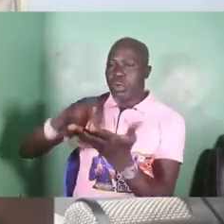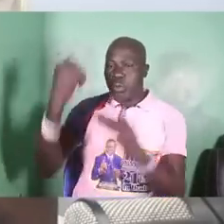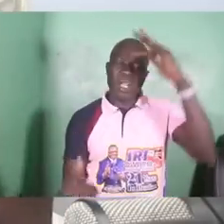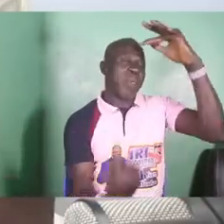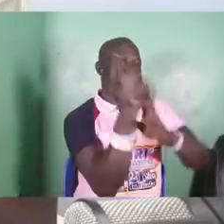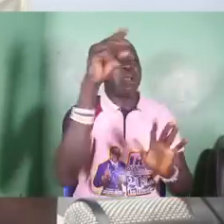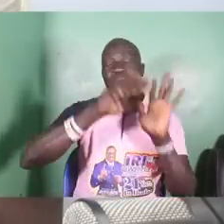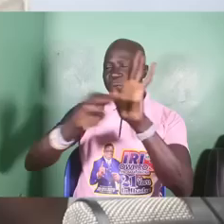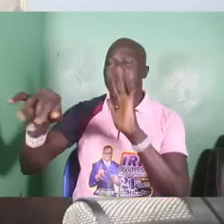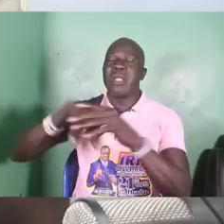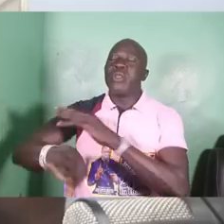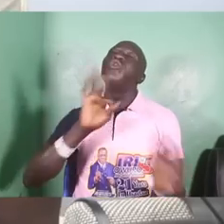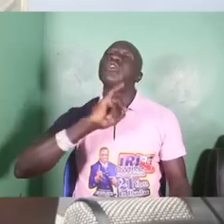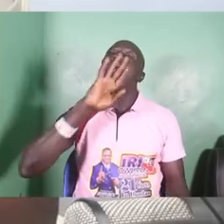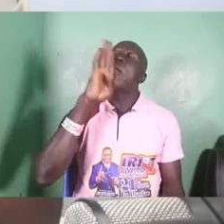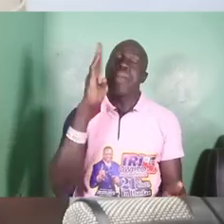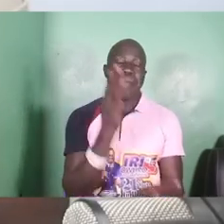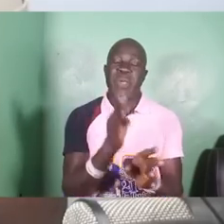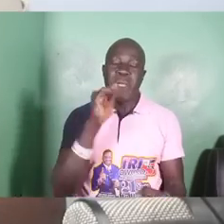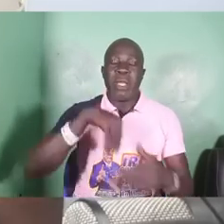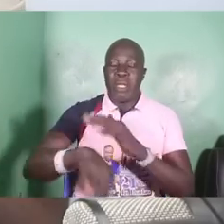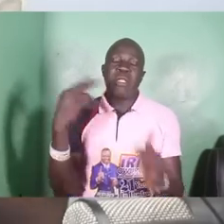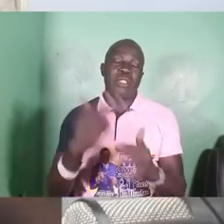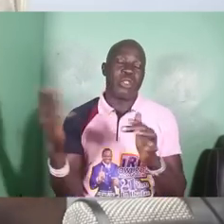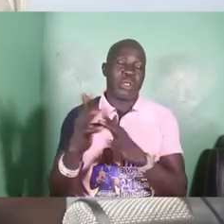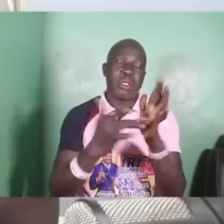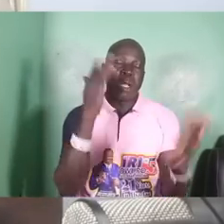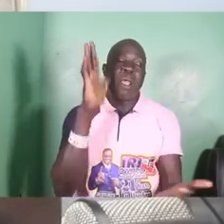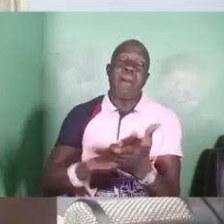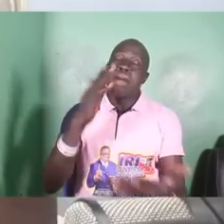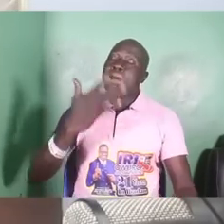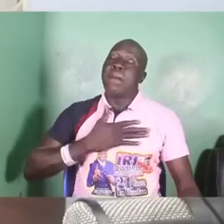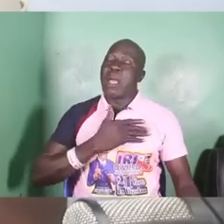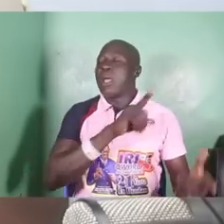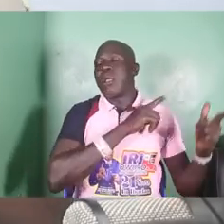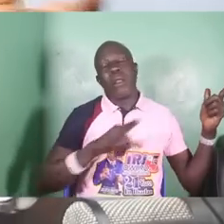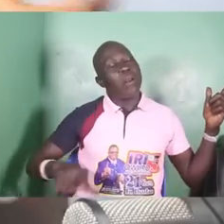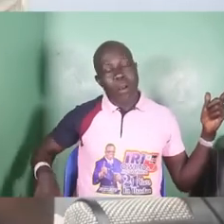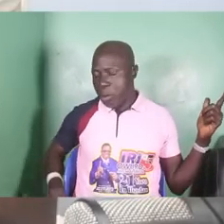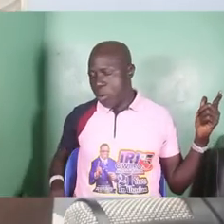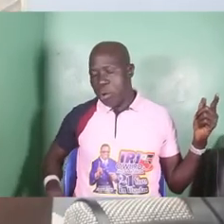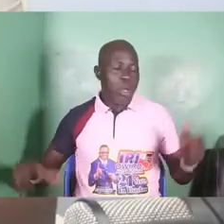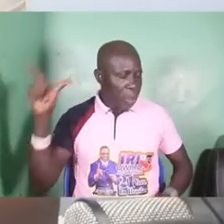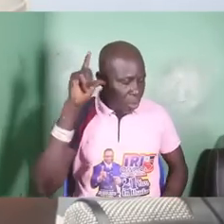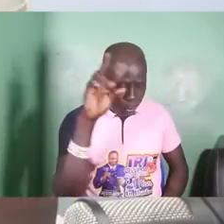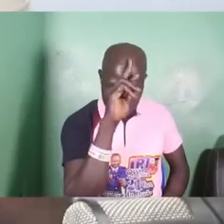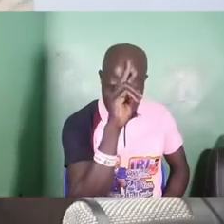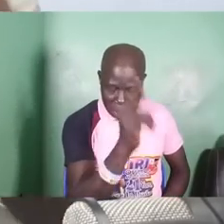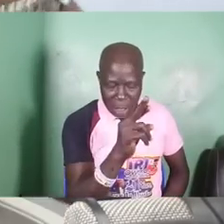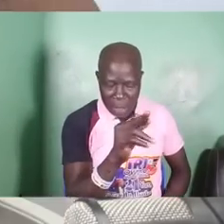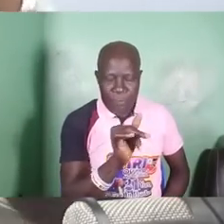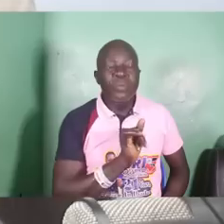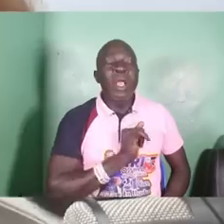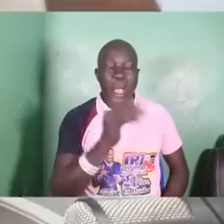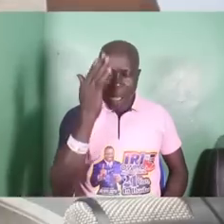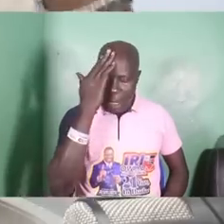Amen. Amen. So shall it be. In Jesus' name, my Lord. Listen, sir. I